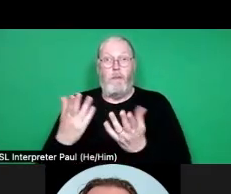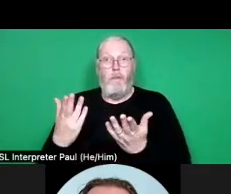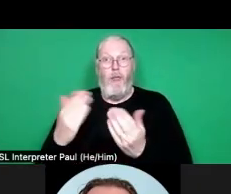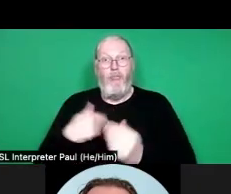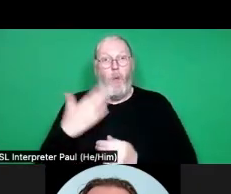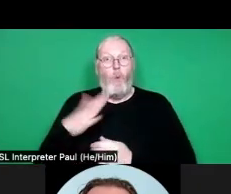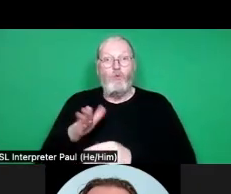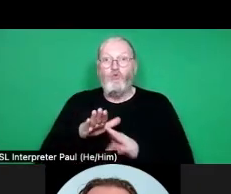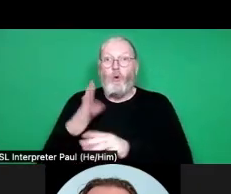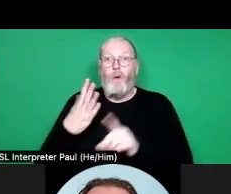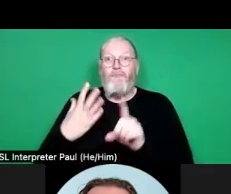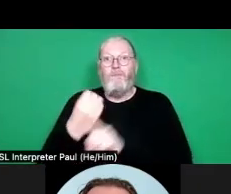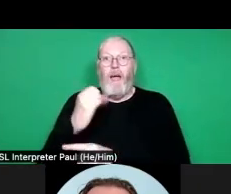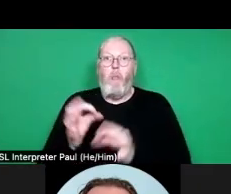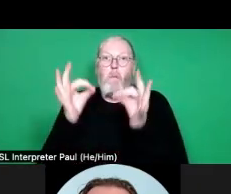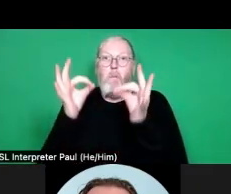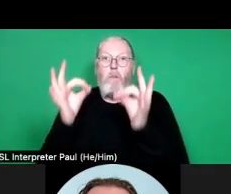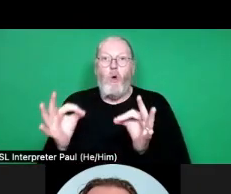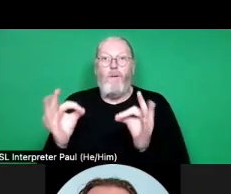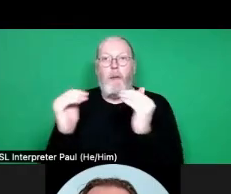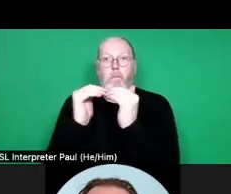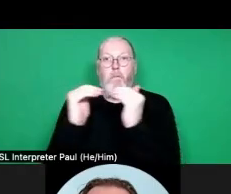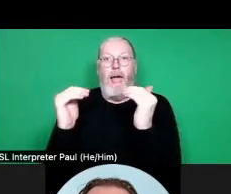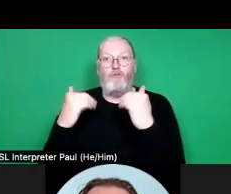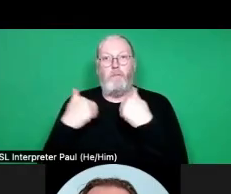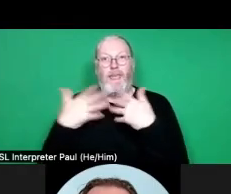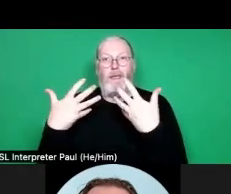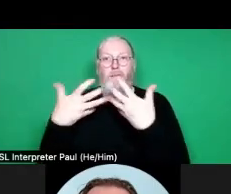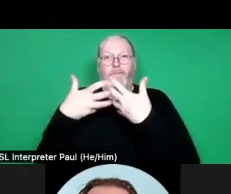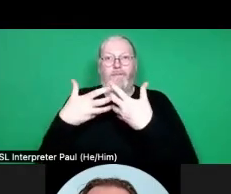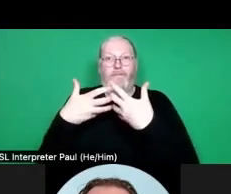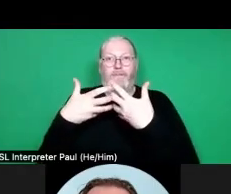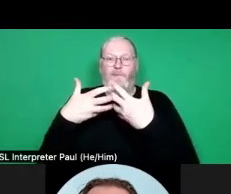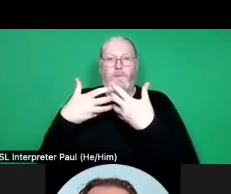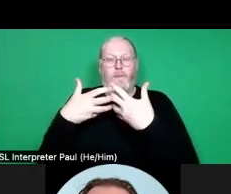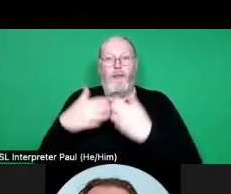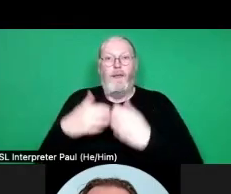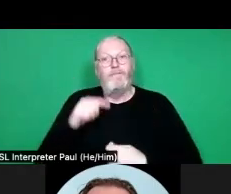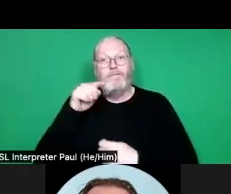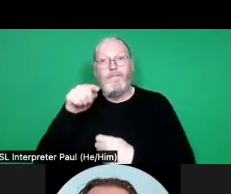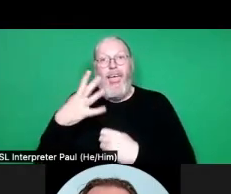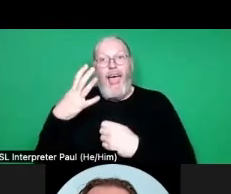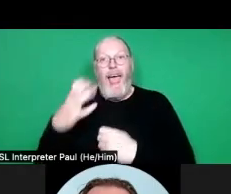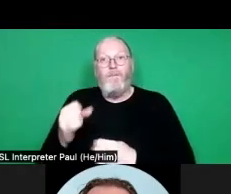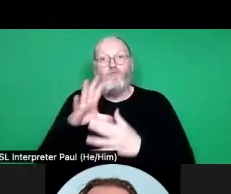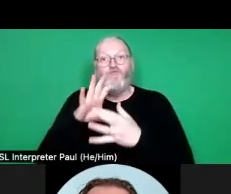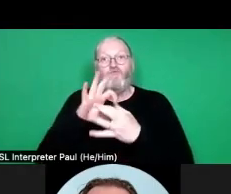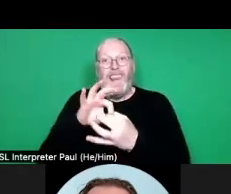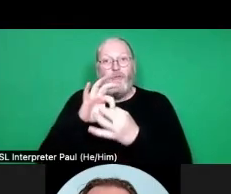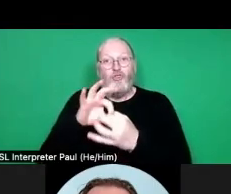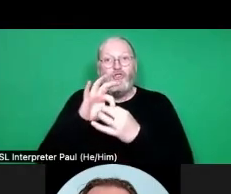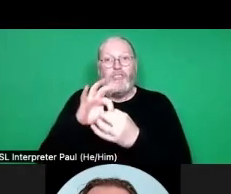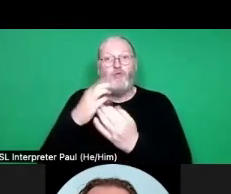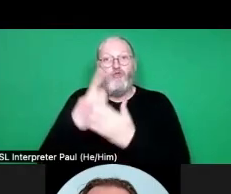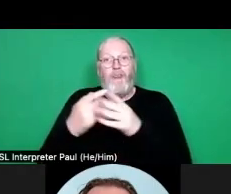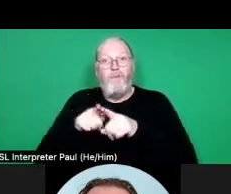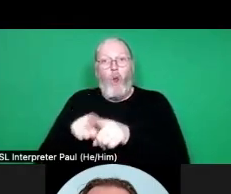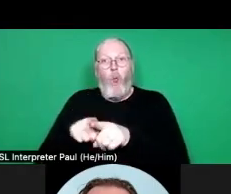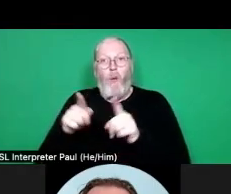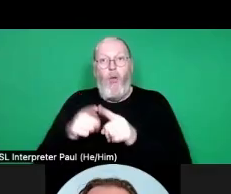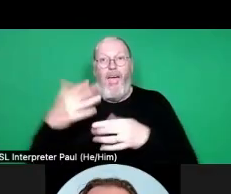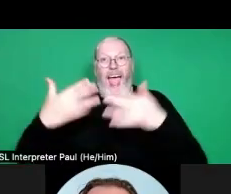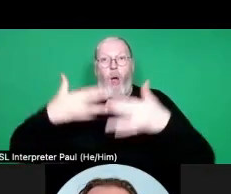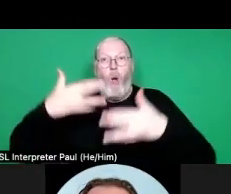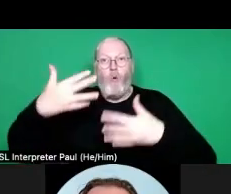match. And in this system, people are matched into relationships according to algorithms, and they are carrying